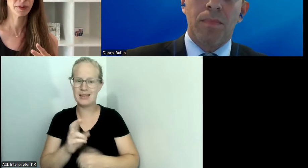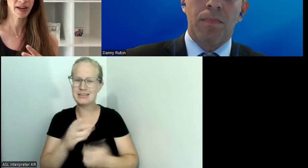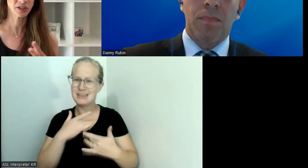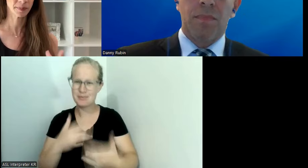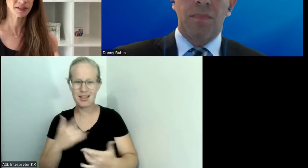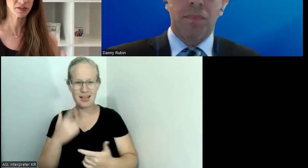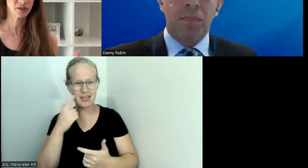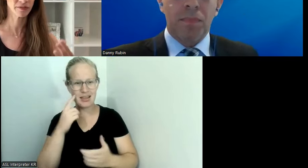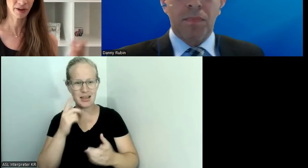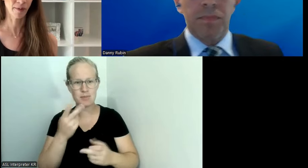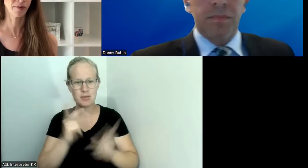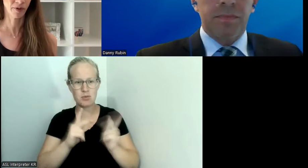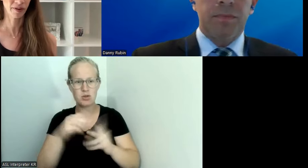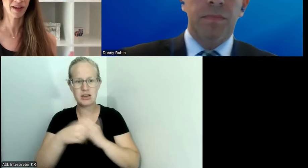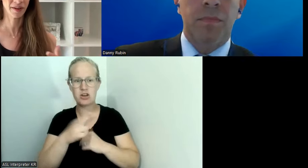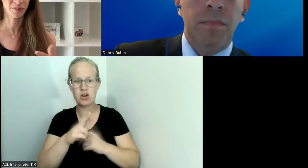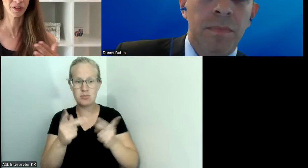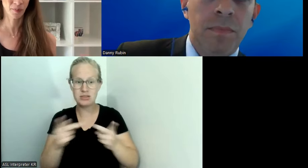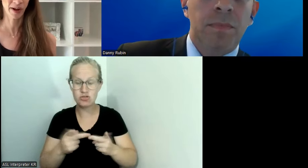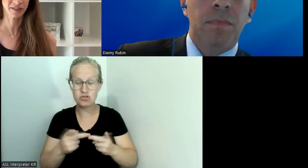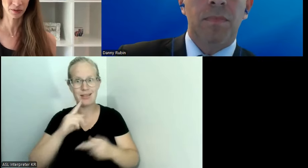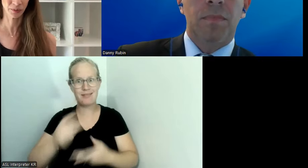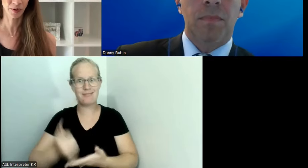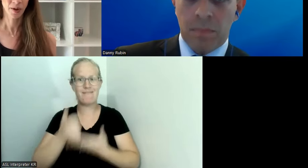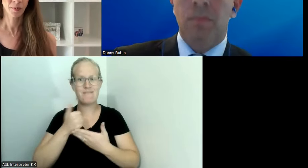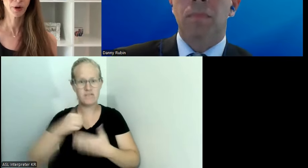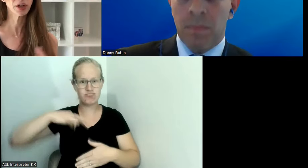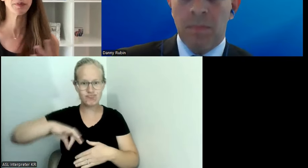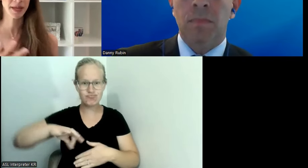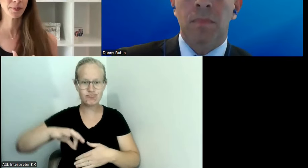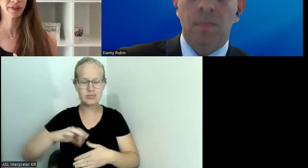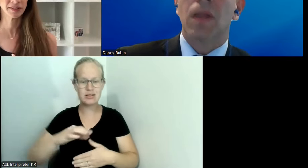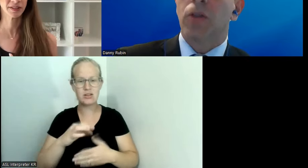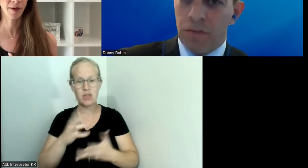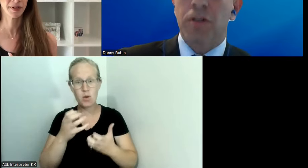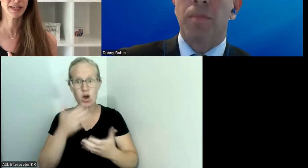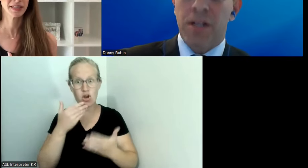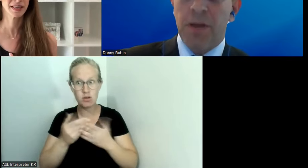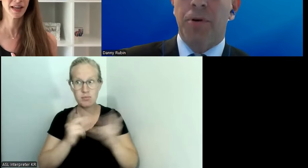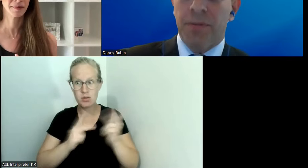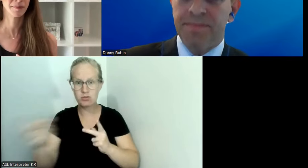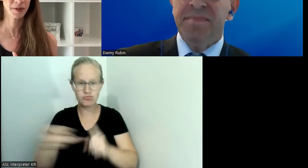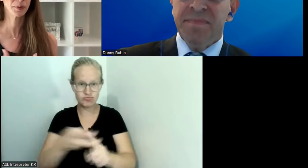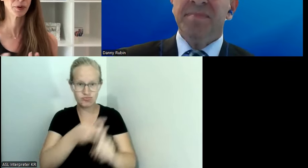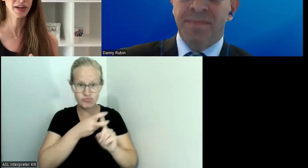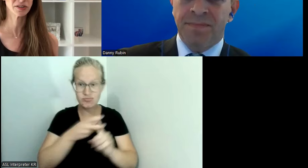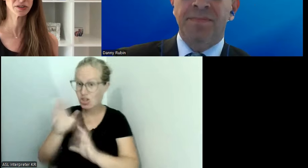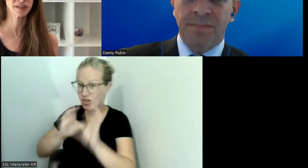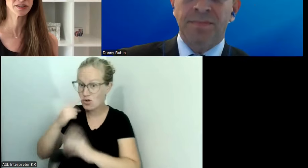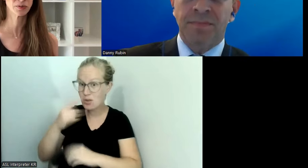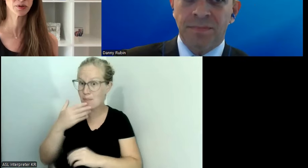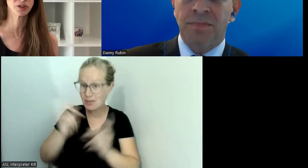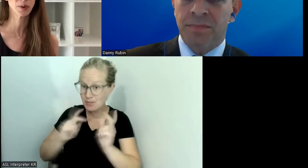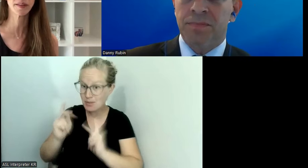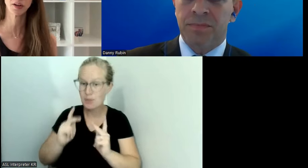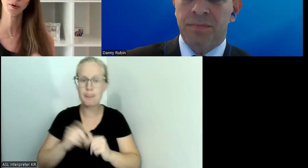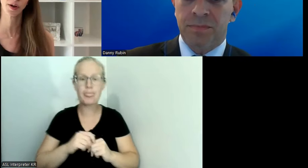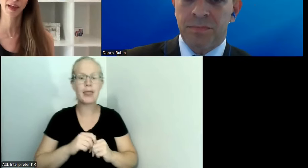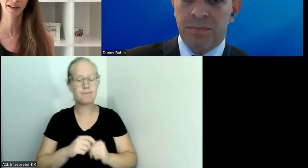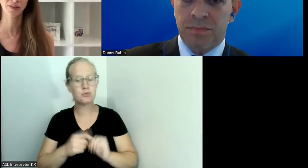people in HR positions are very helpful and they really want to bring good people into the best people, people who are interested. So